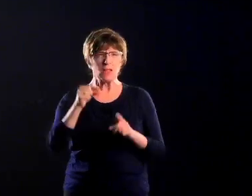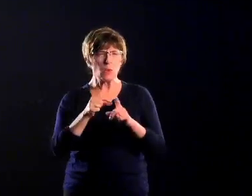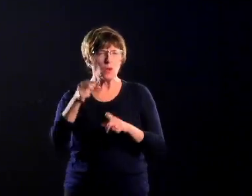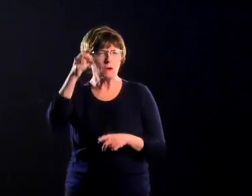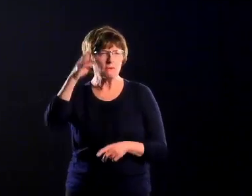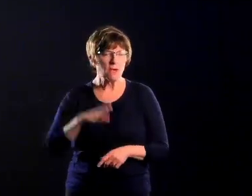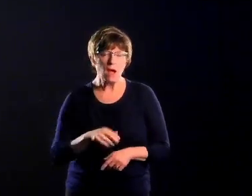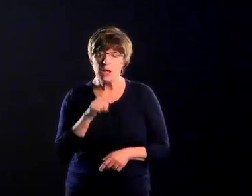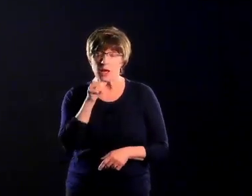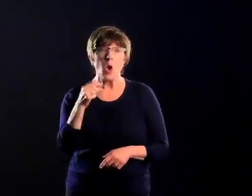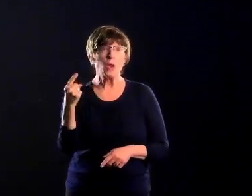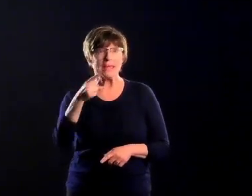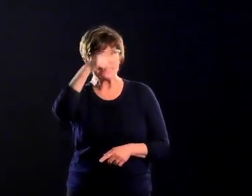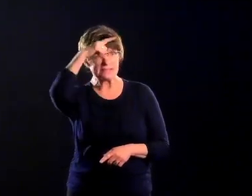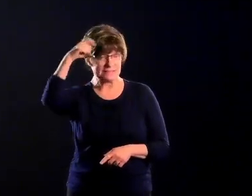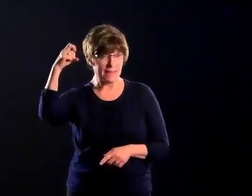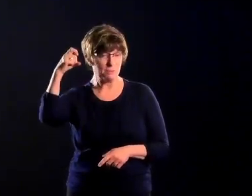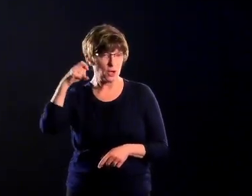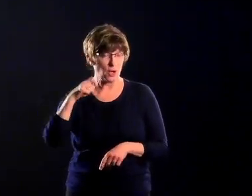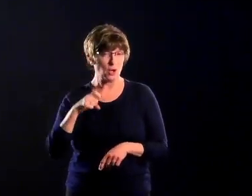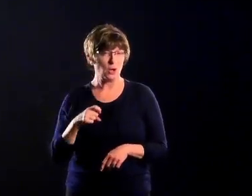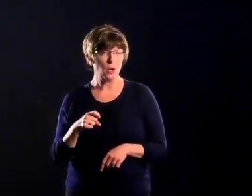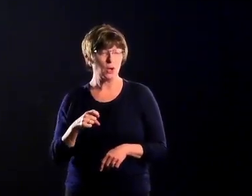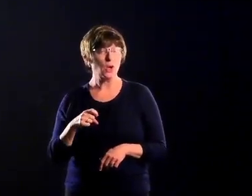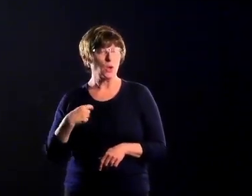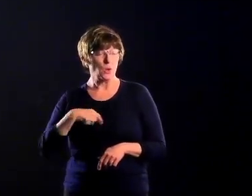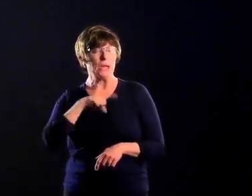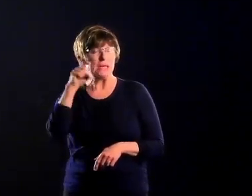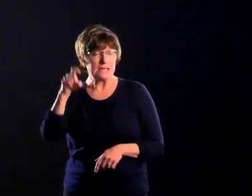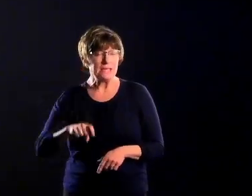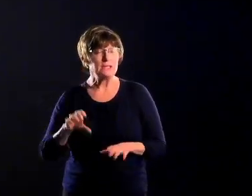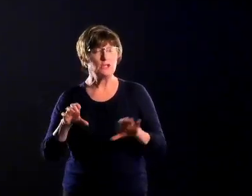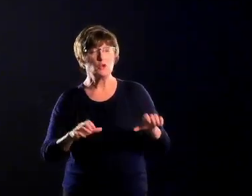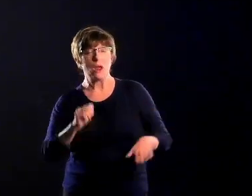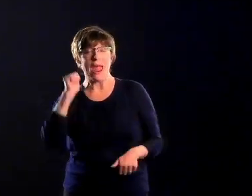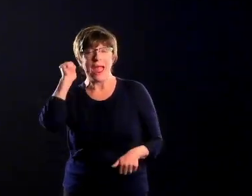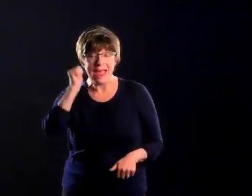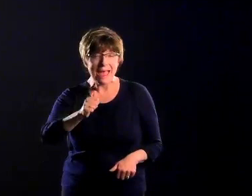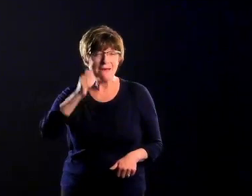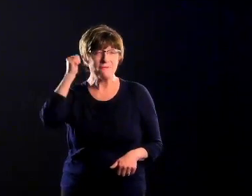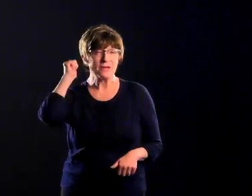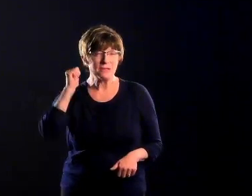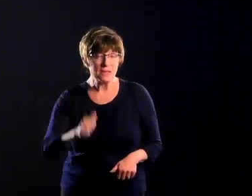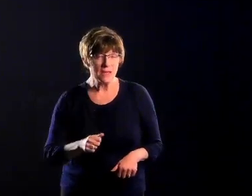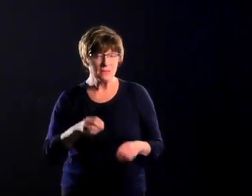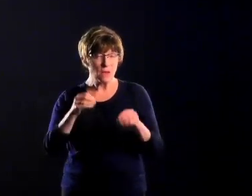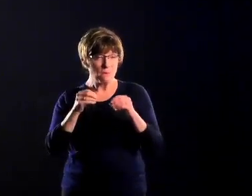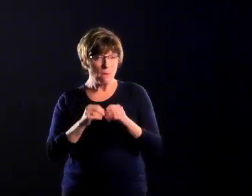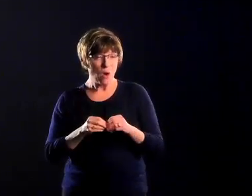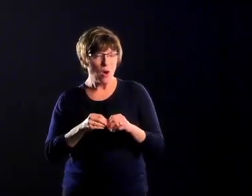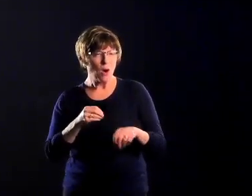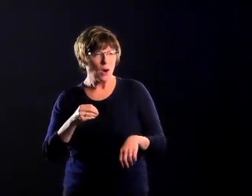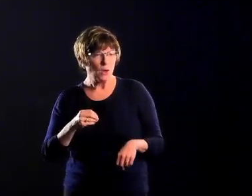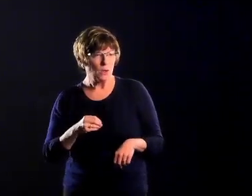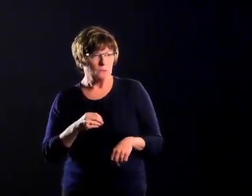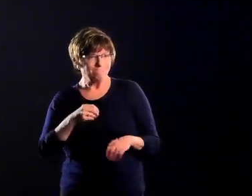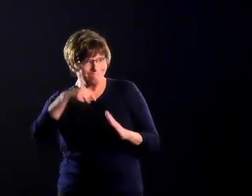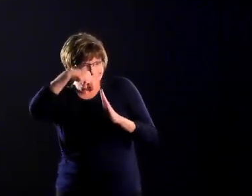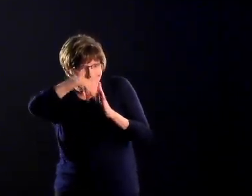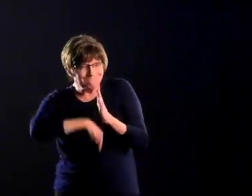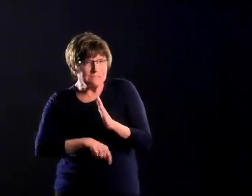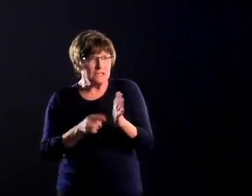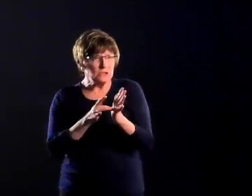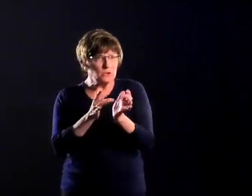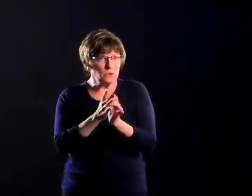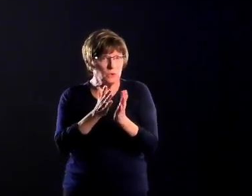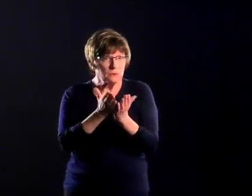summer thing. It's something that we need to do every single day of our lives, that we get into the word of God. The more into the word of God you will be, the better off you will